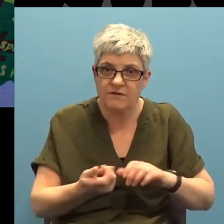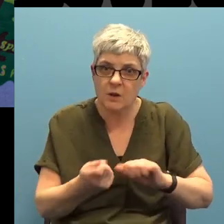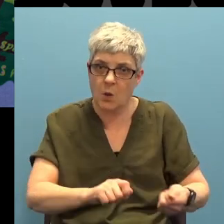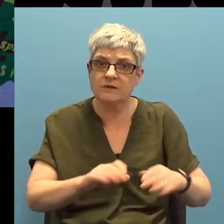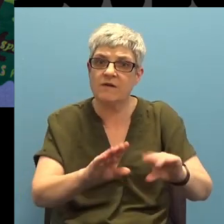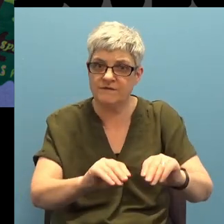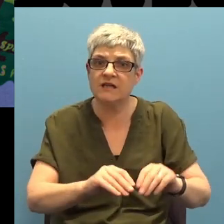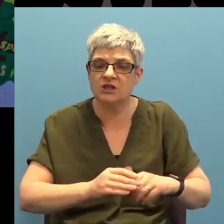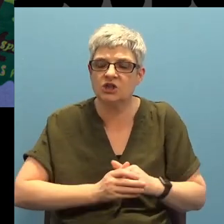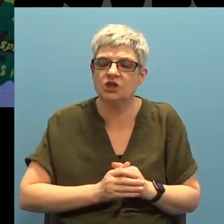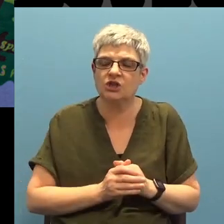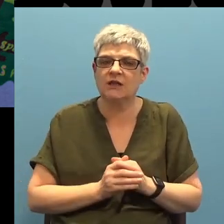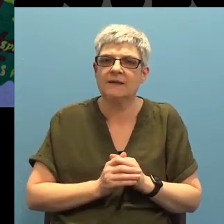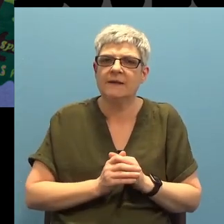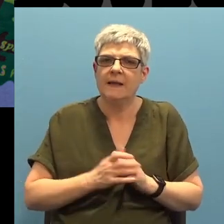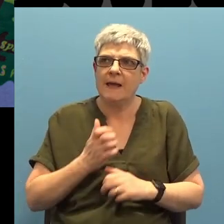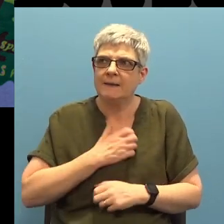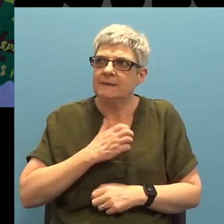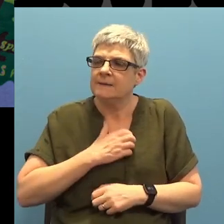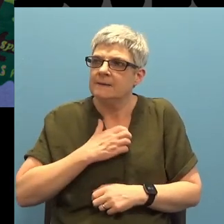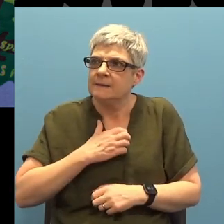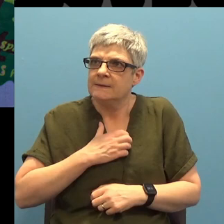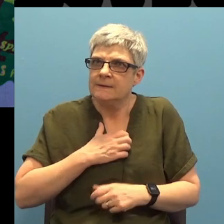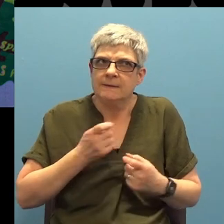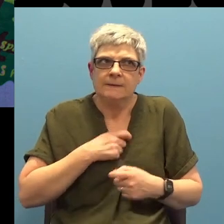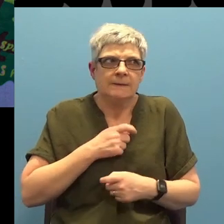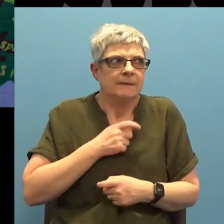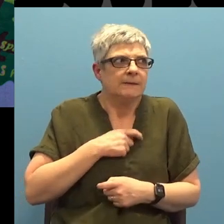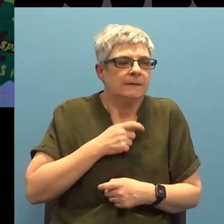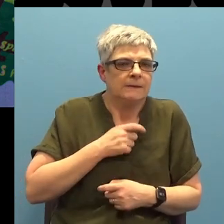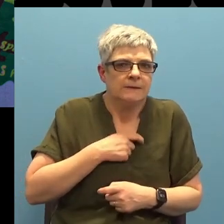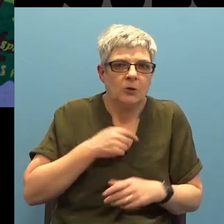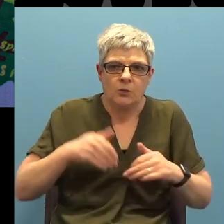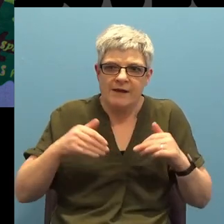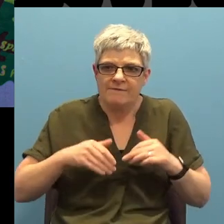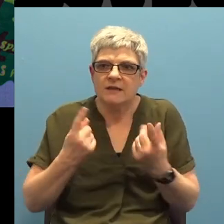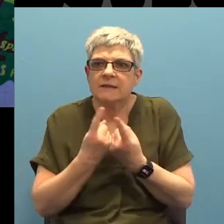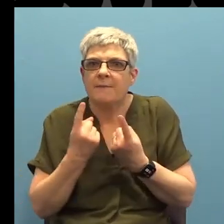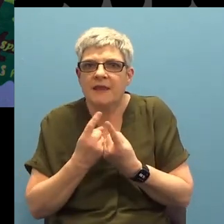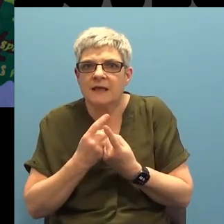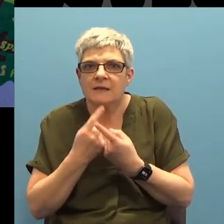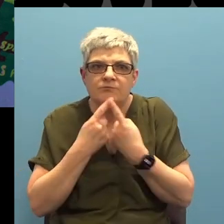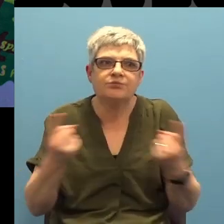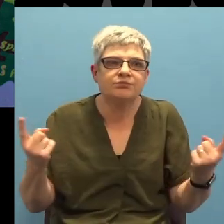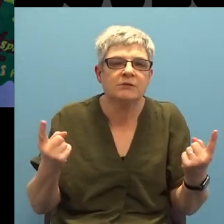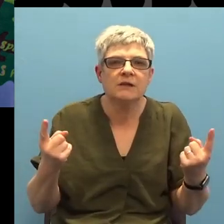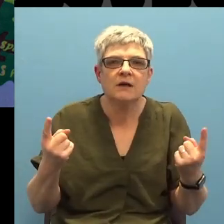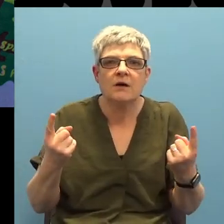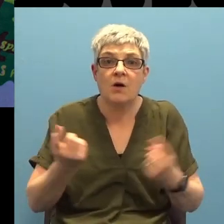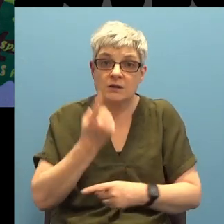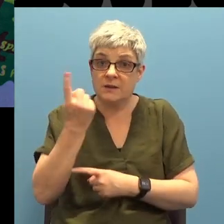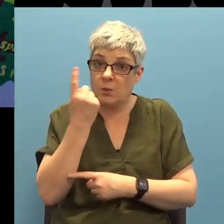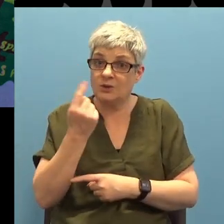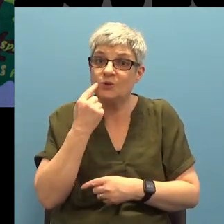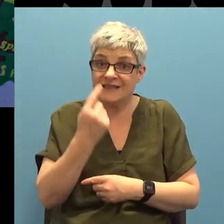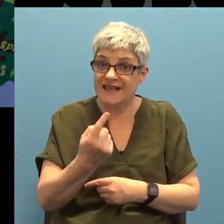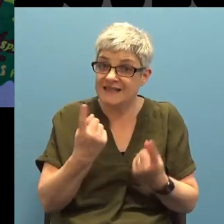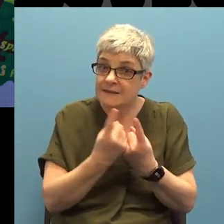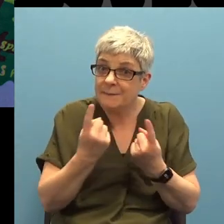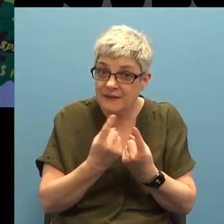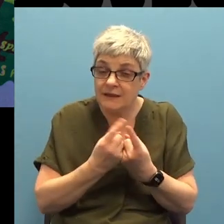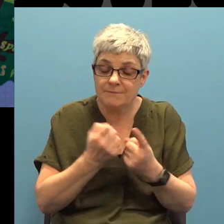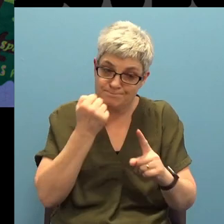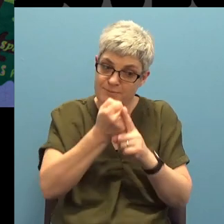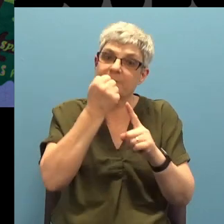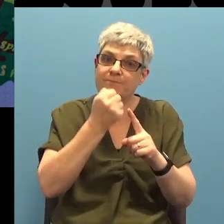The trepidation we get when we are waiting for something to be announced or for someone to say something that impacts